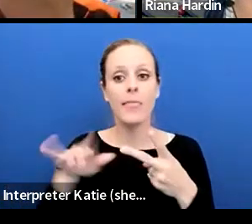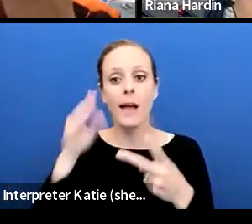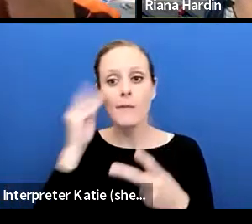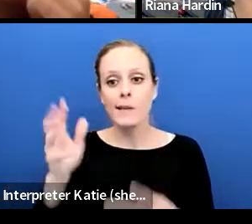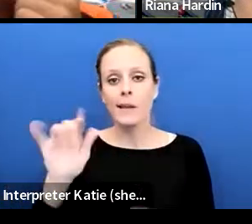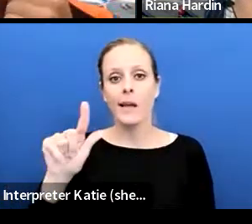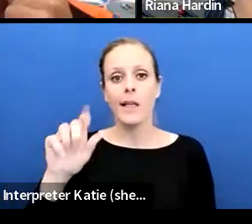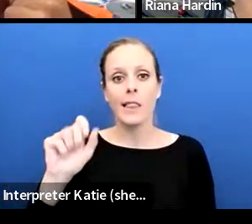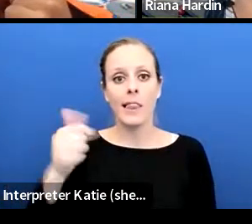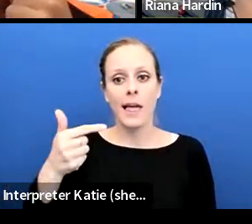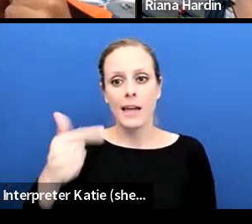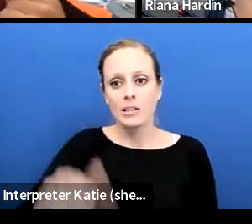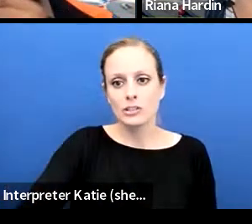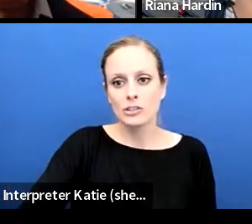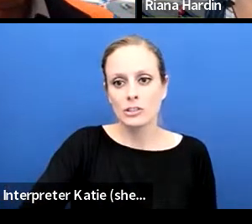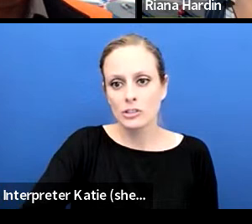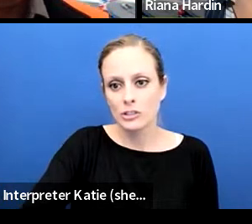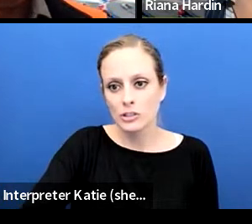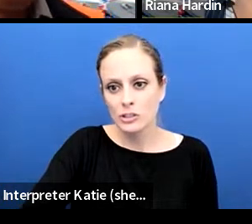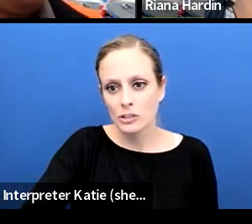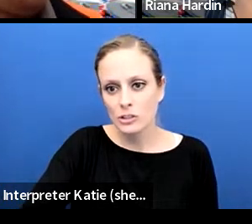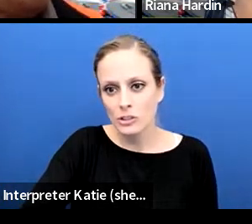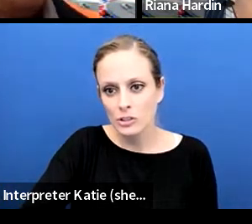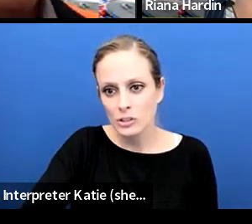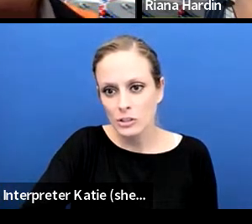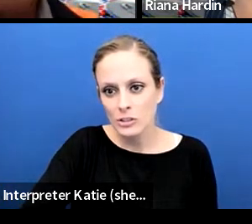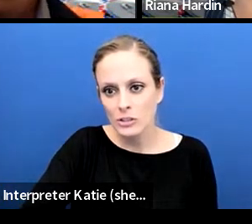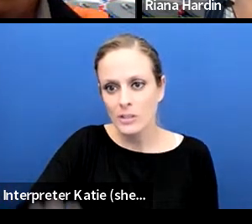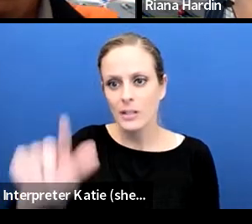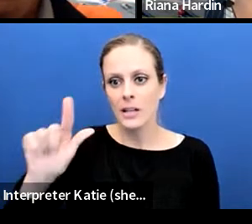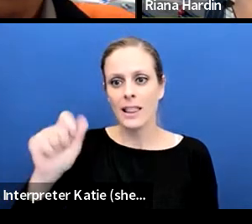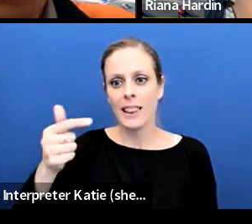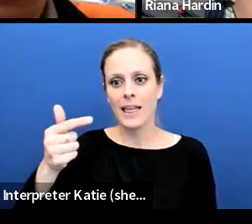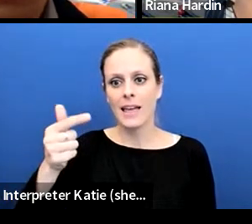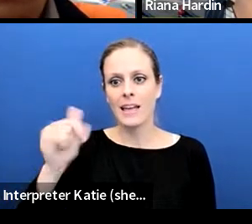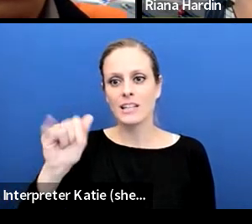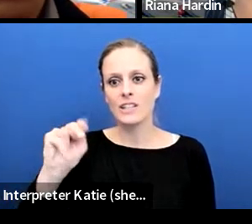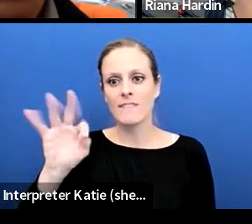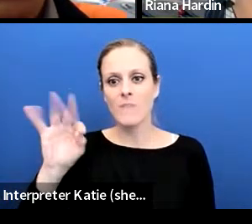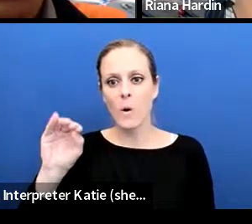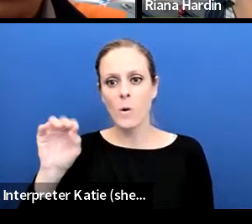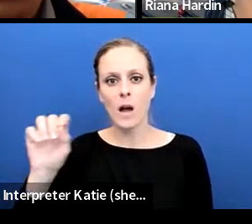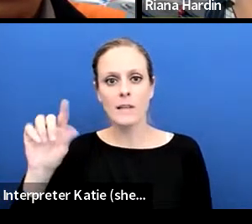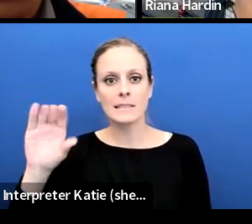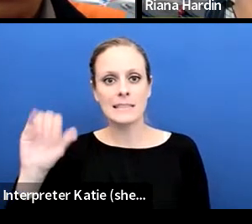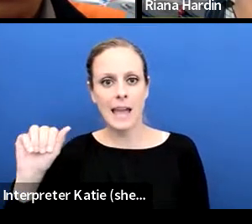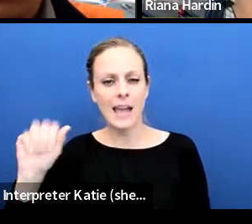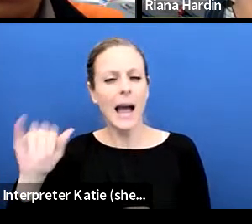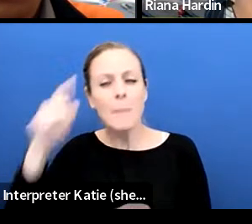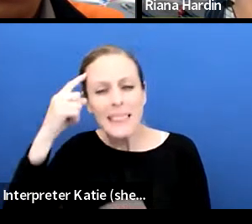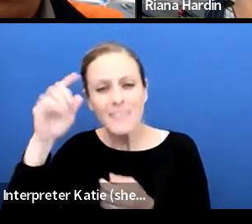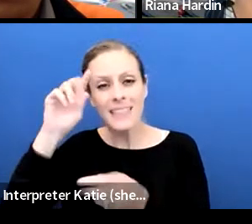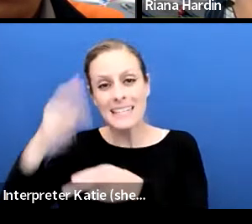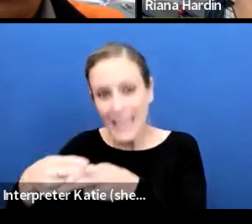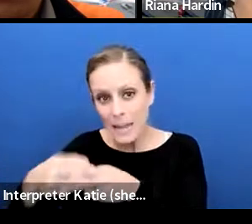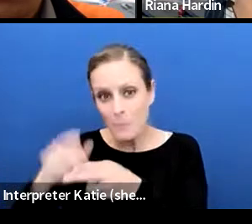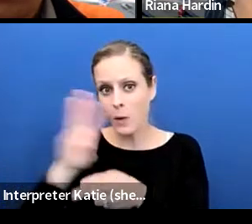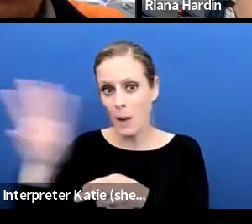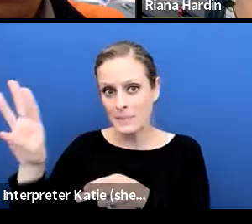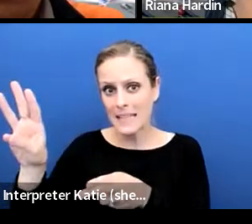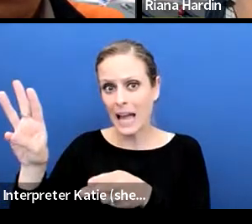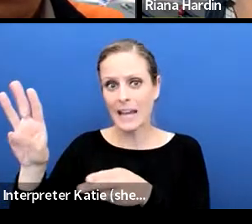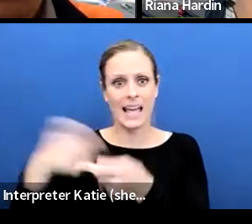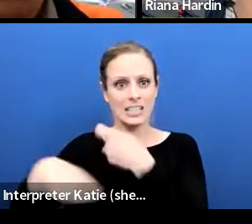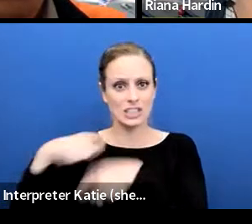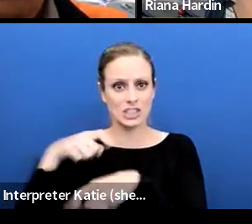leginfo.ca.gov, I am very familiar with that website. I believe that the name of that website has changed, has it not?